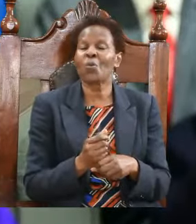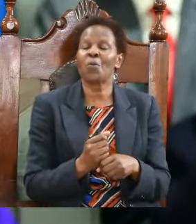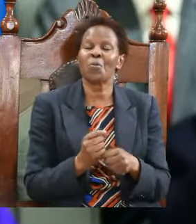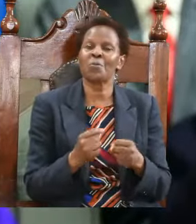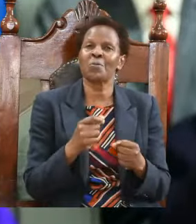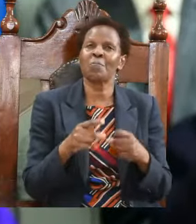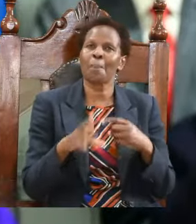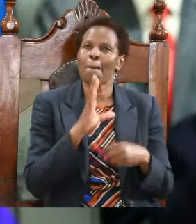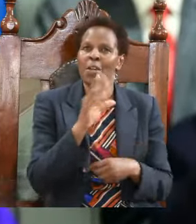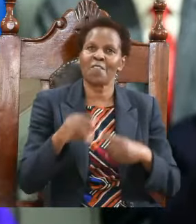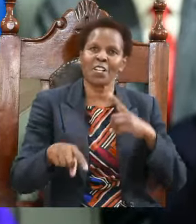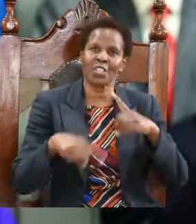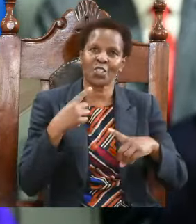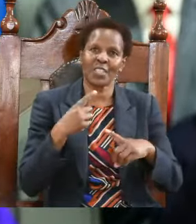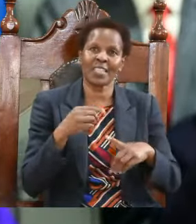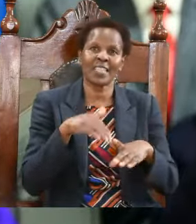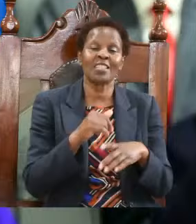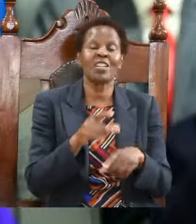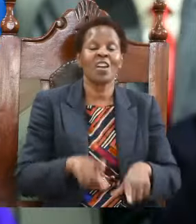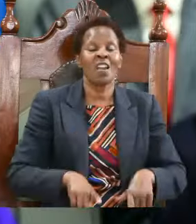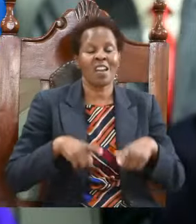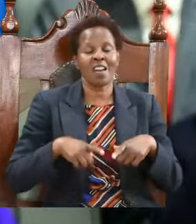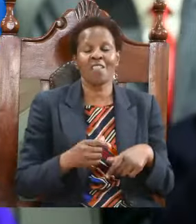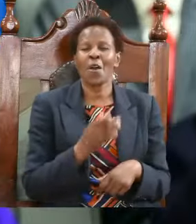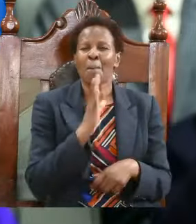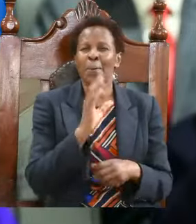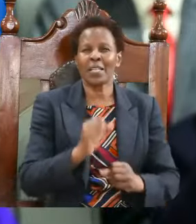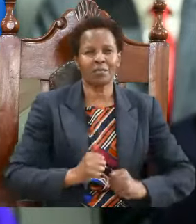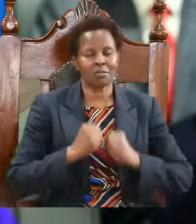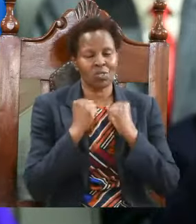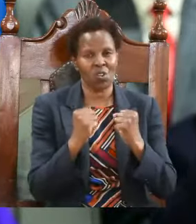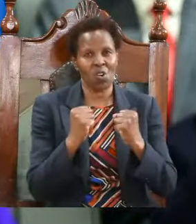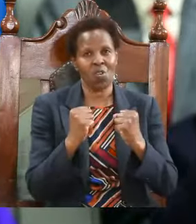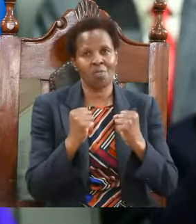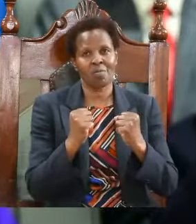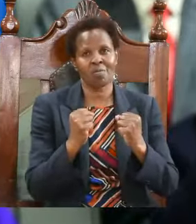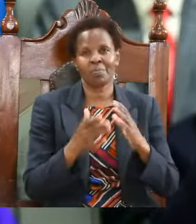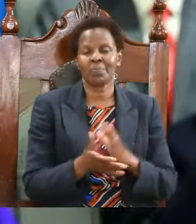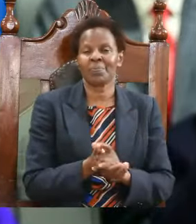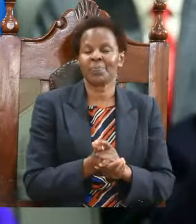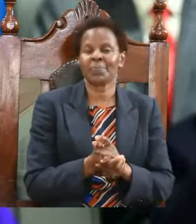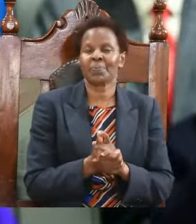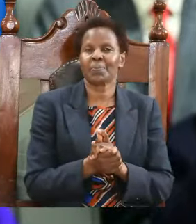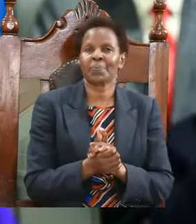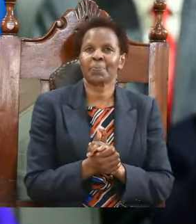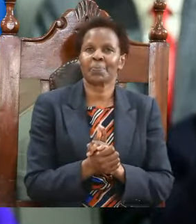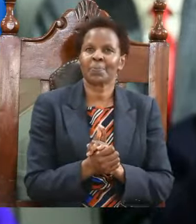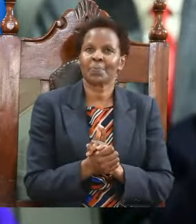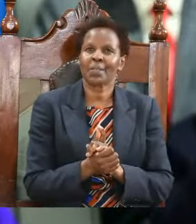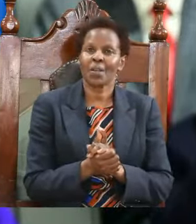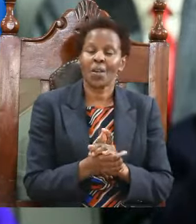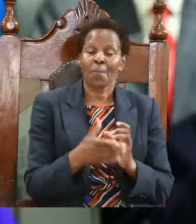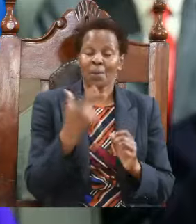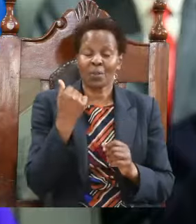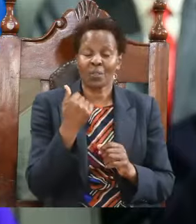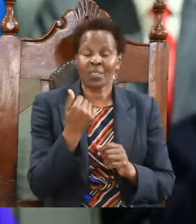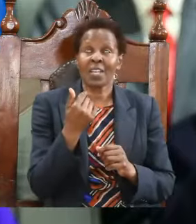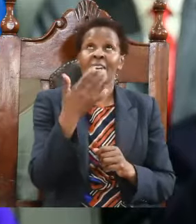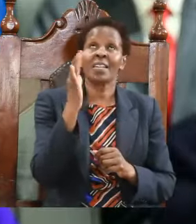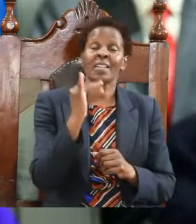life. And you need to be strong and? And courageous, because we have a